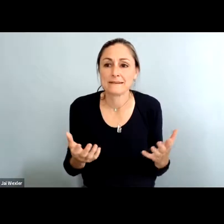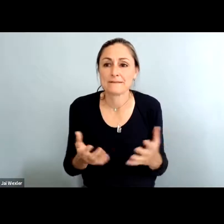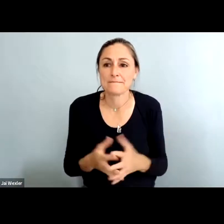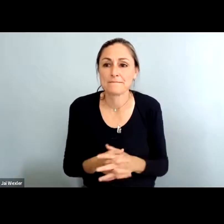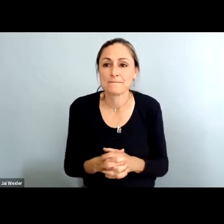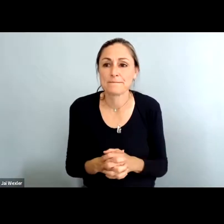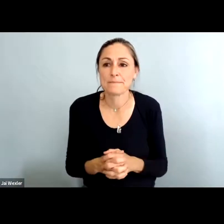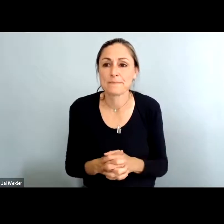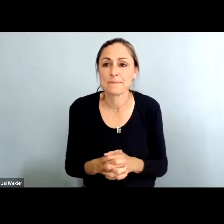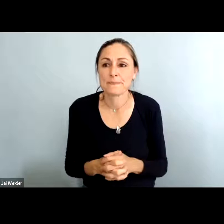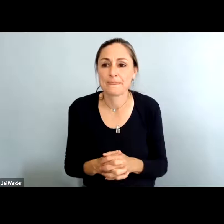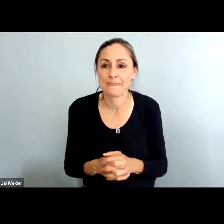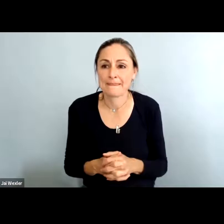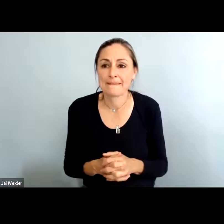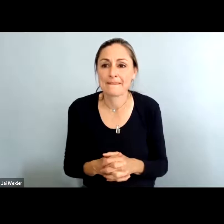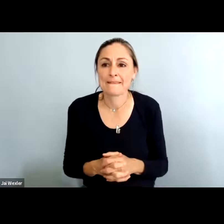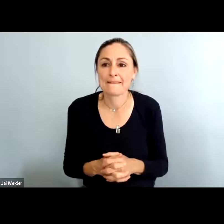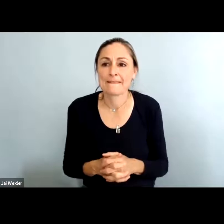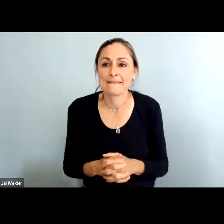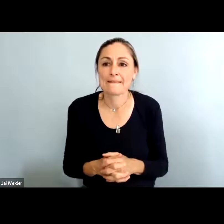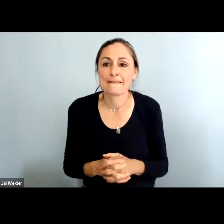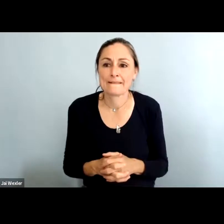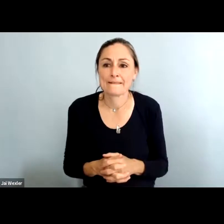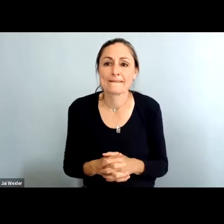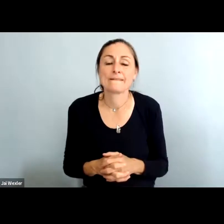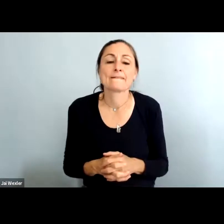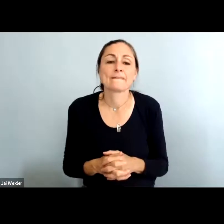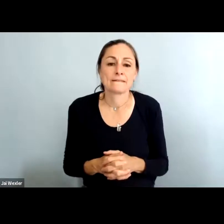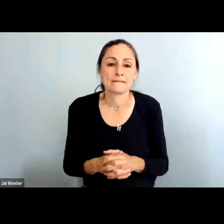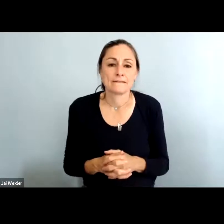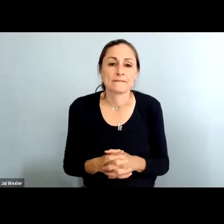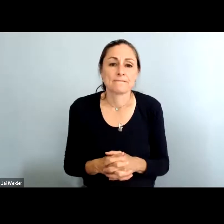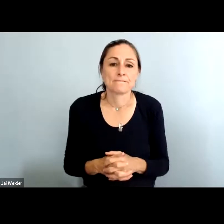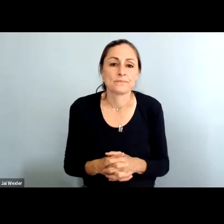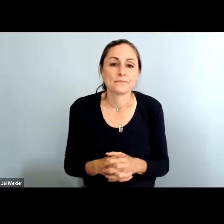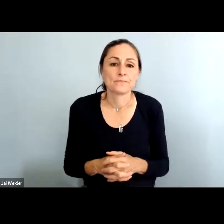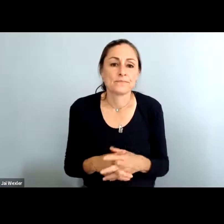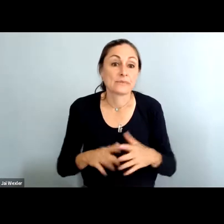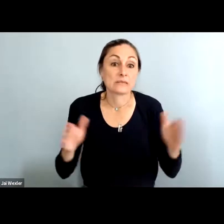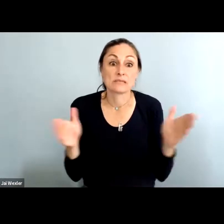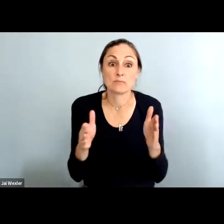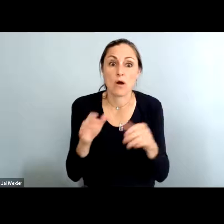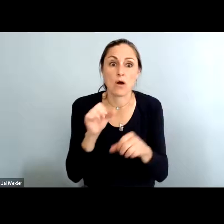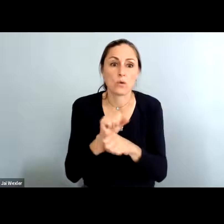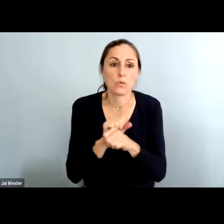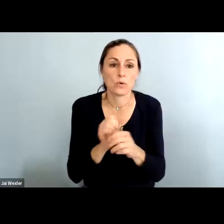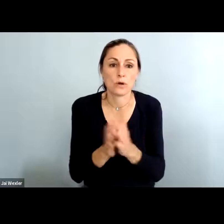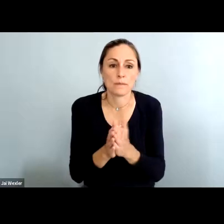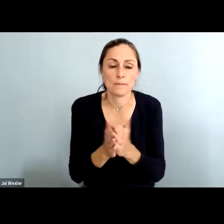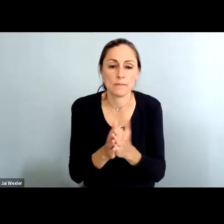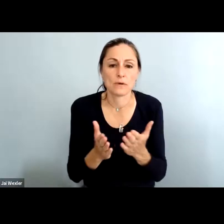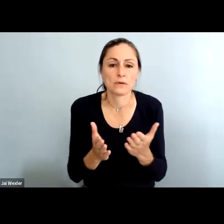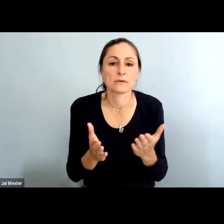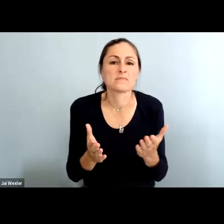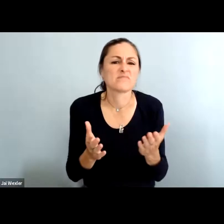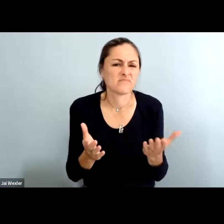and this is done through a collection in a very small workbook that is done so